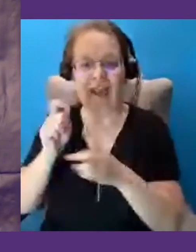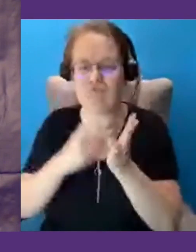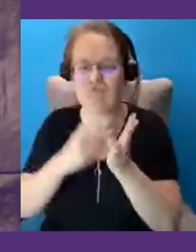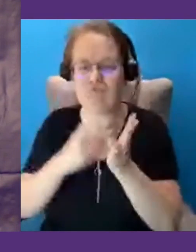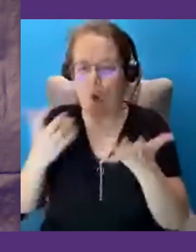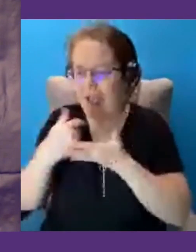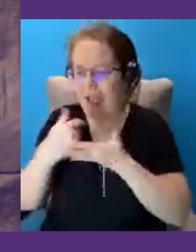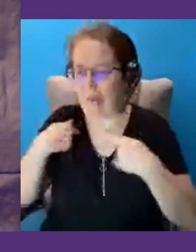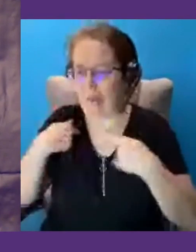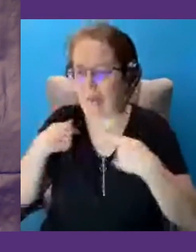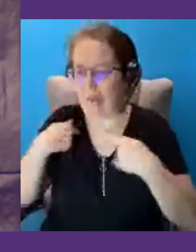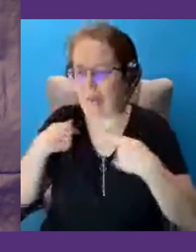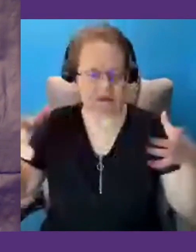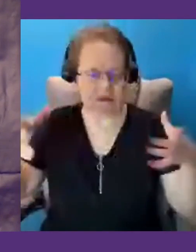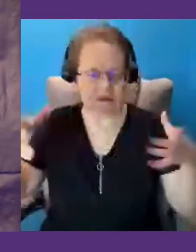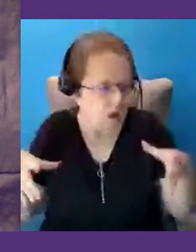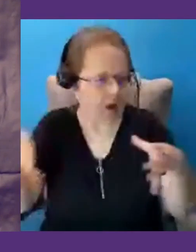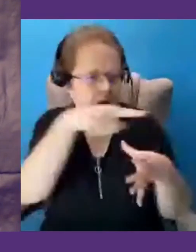the world's